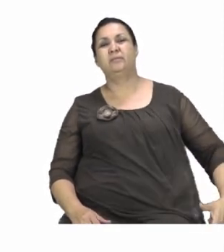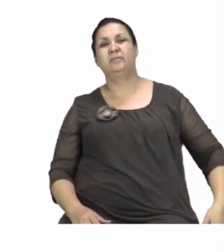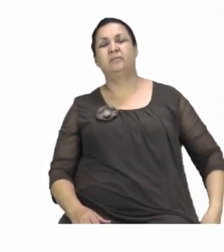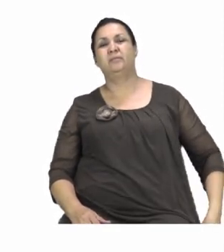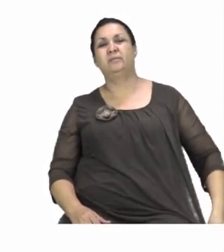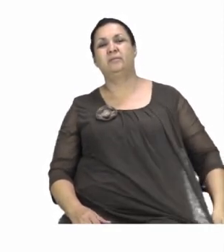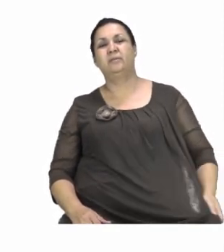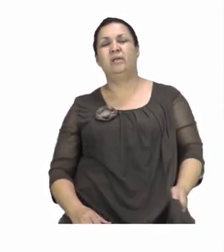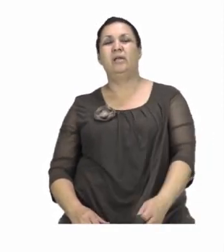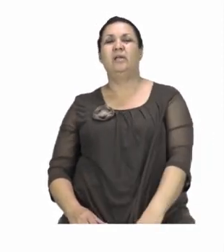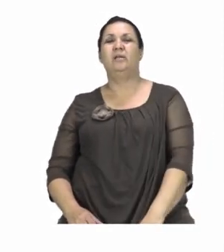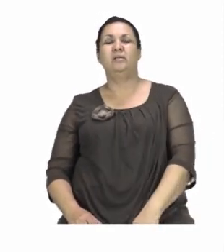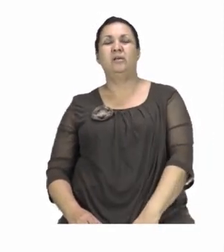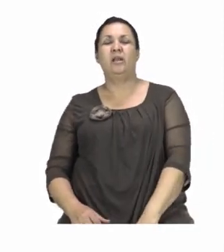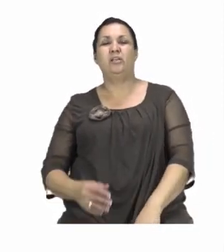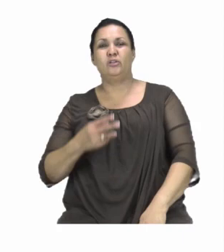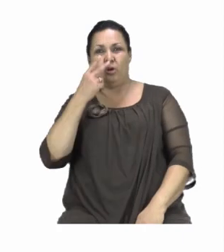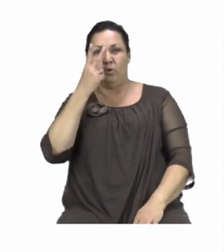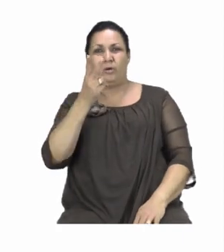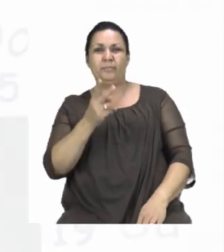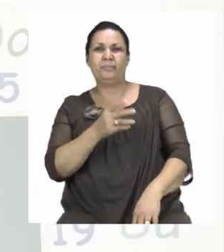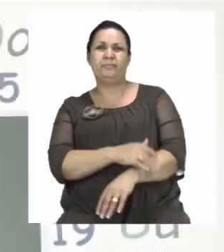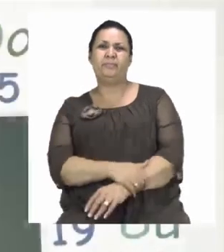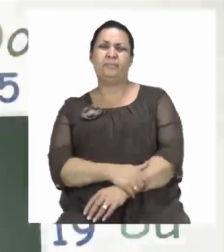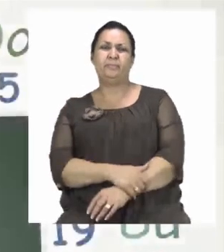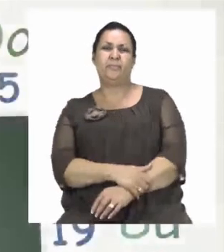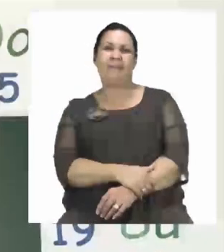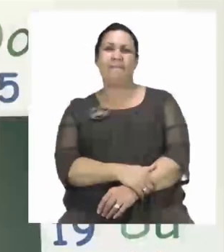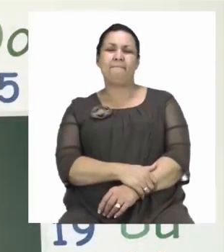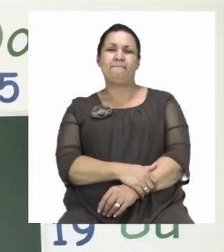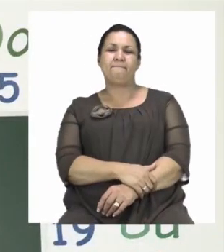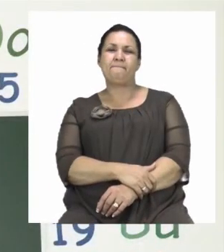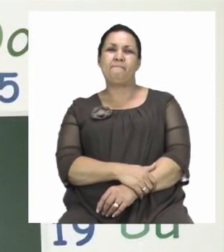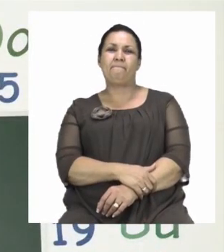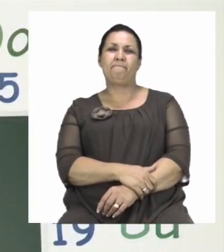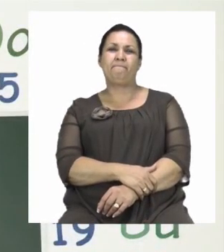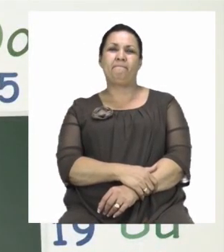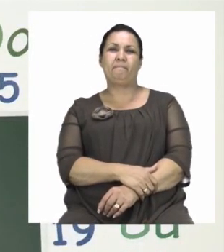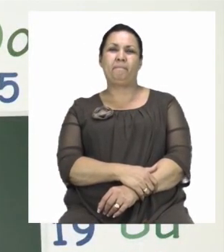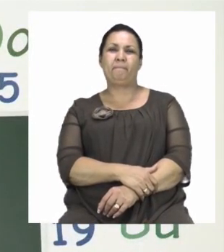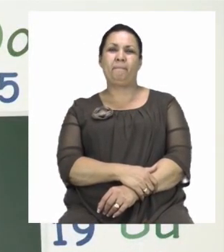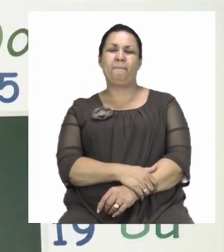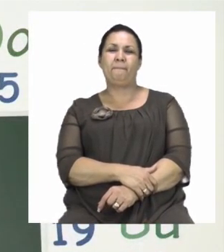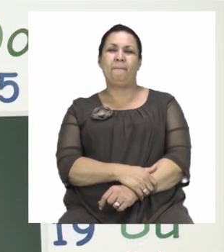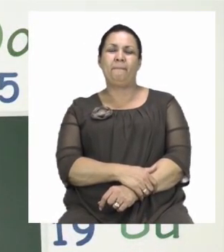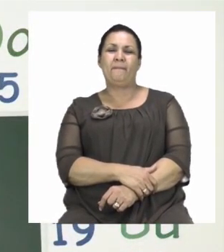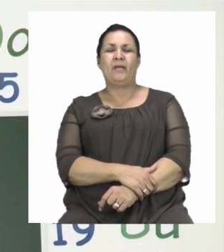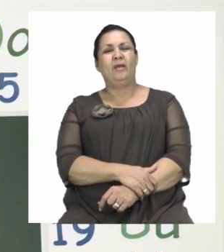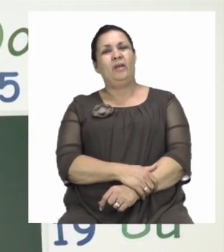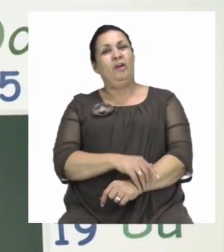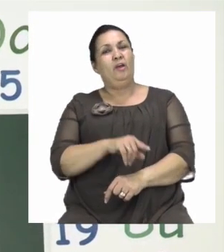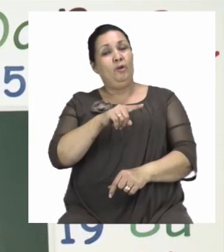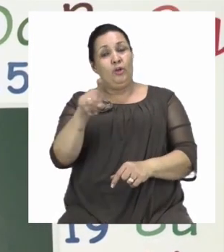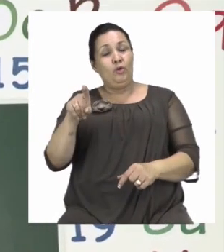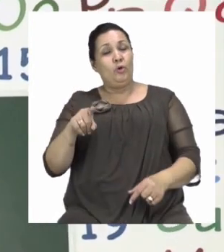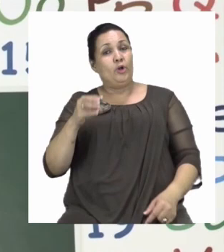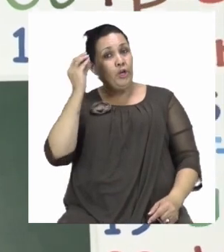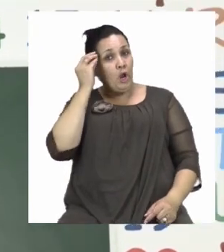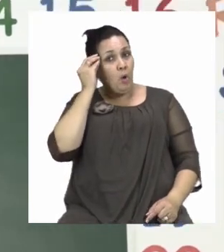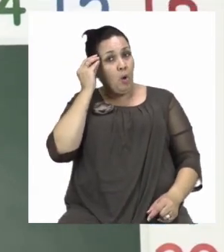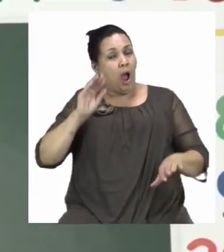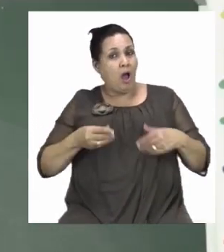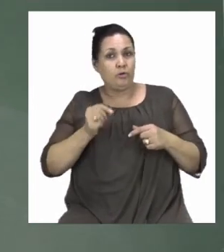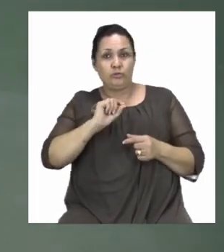at the board so that we can see if we managed to write our 3. So this is the